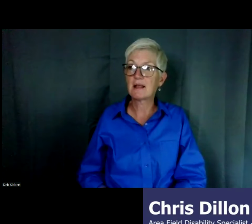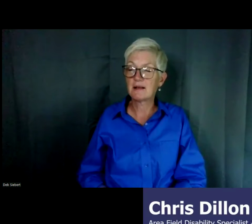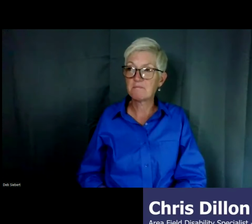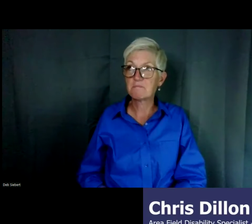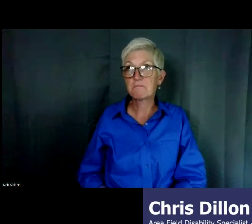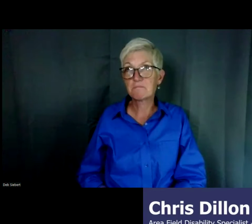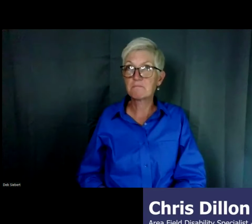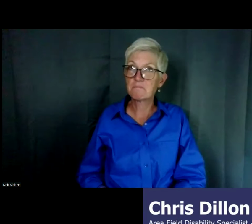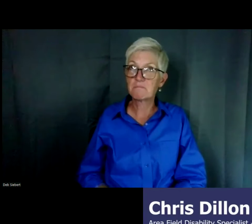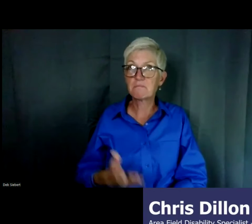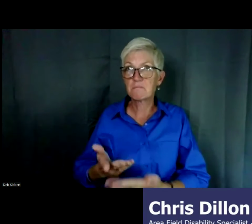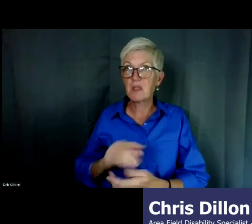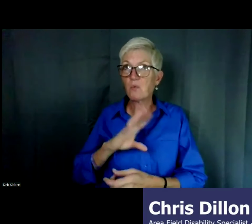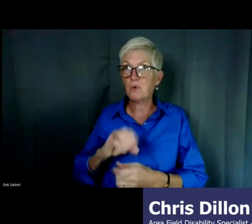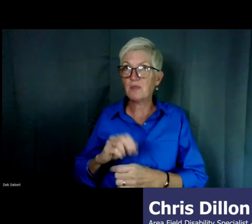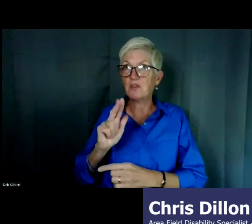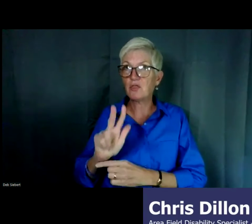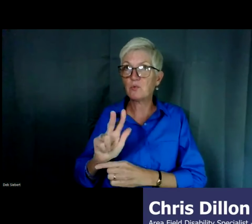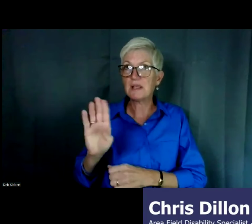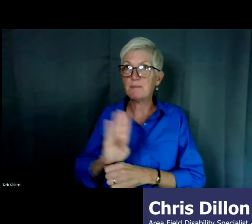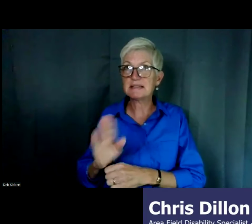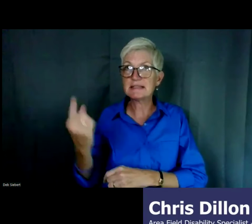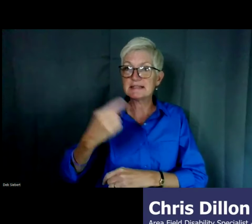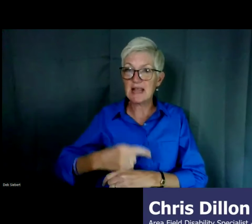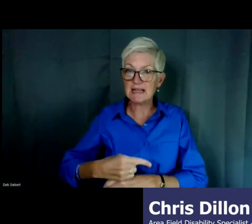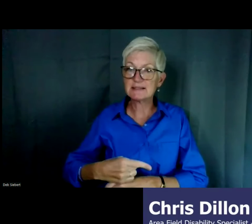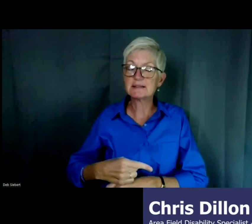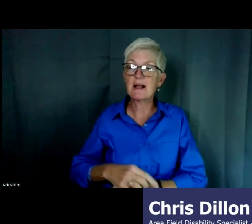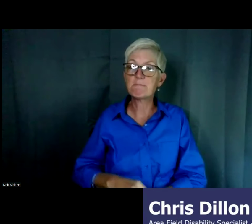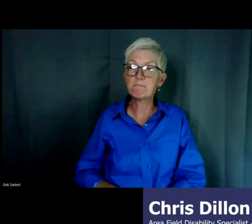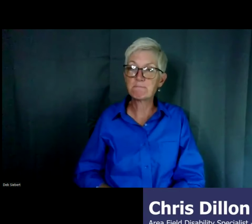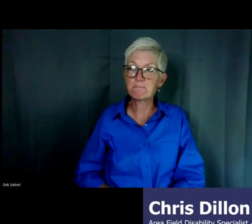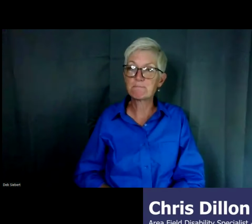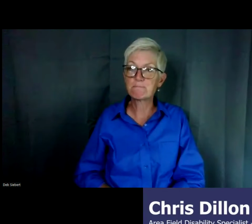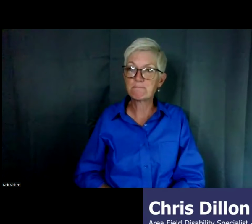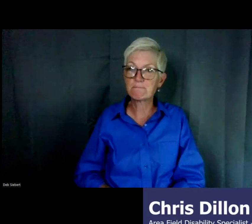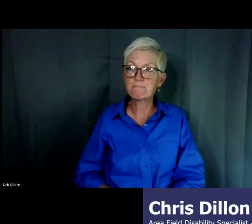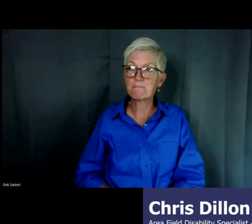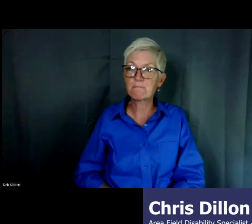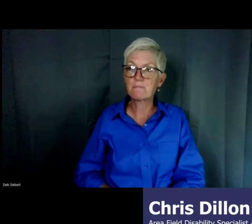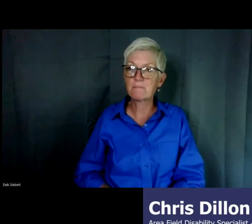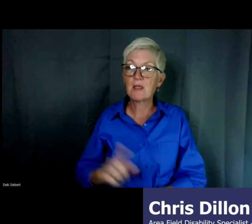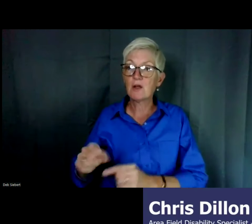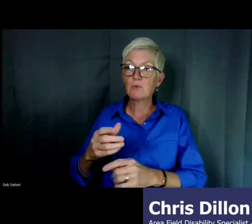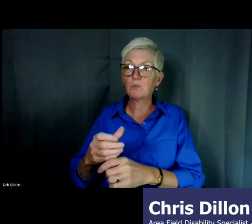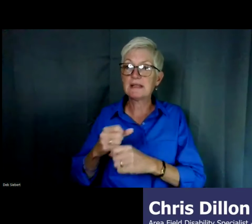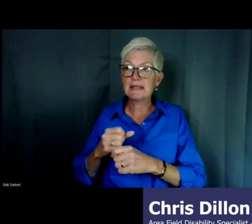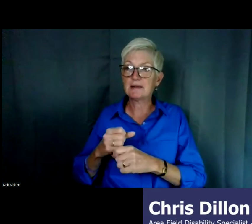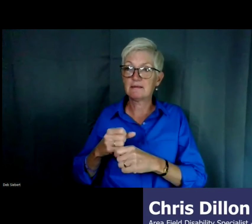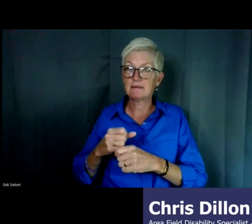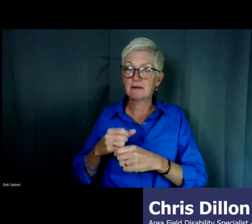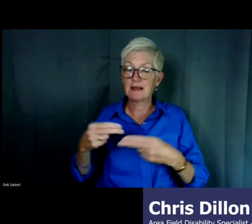Probably within the next 3 business days. And when we, as we get slides from people, if they had slides for